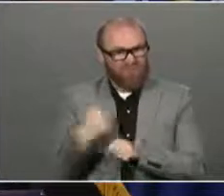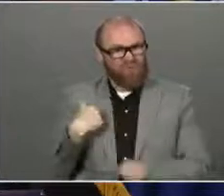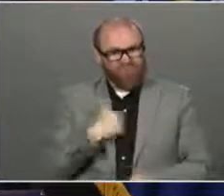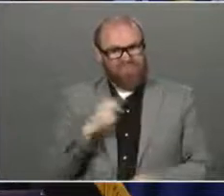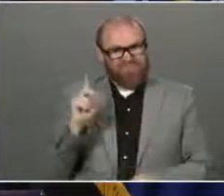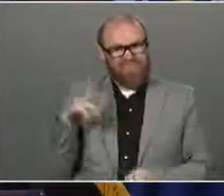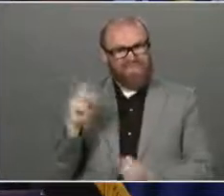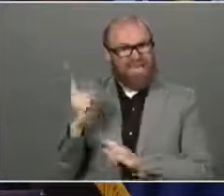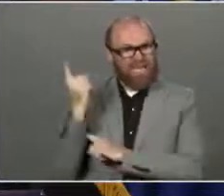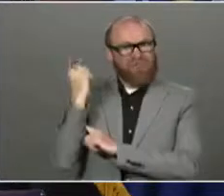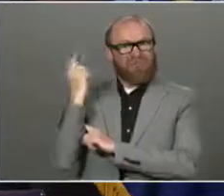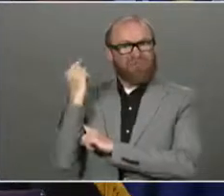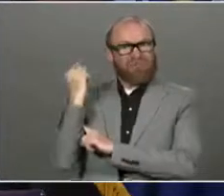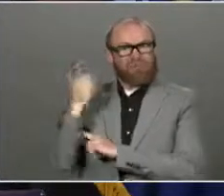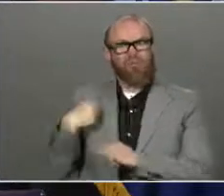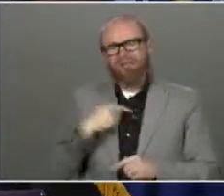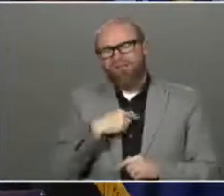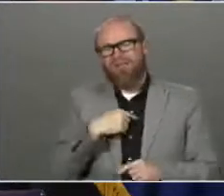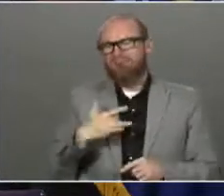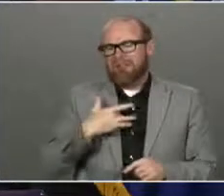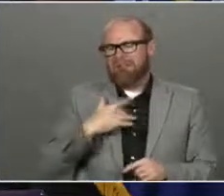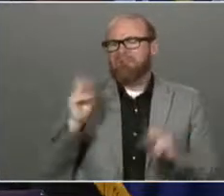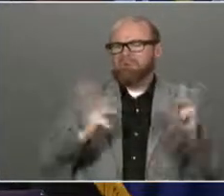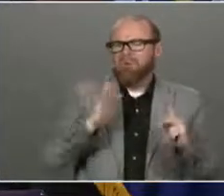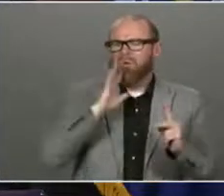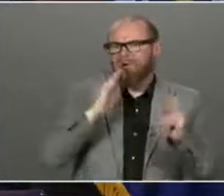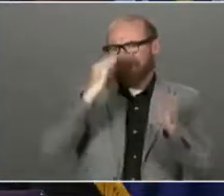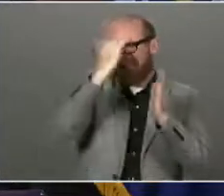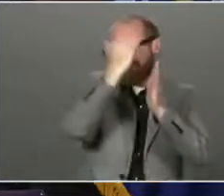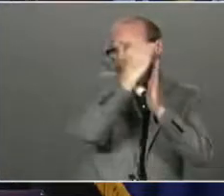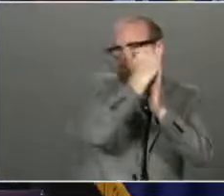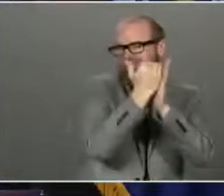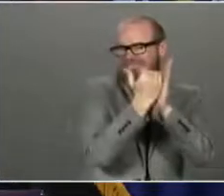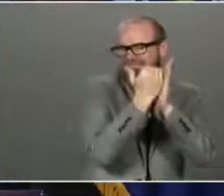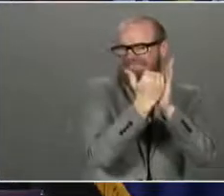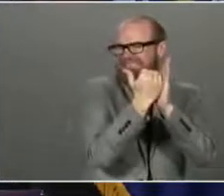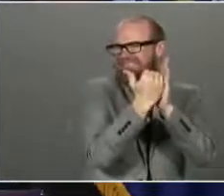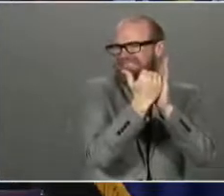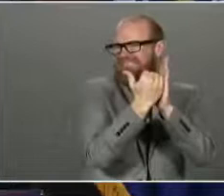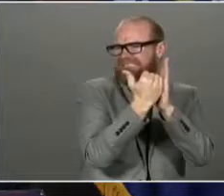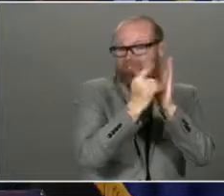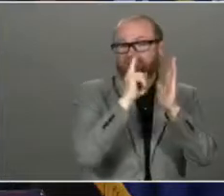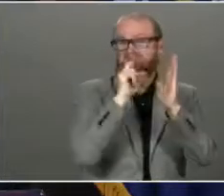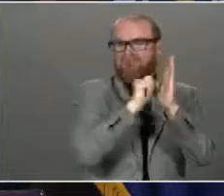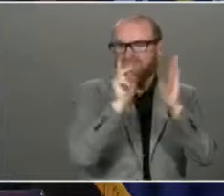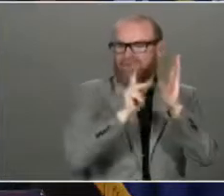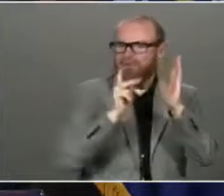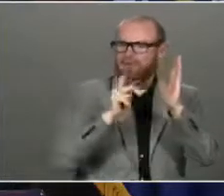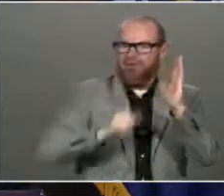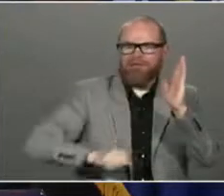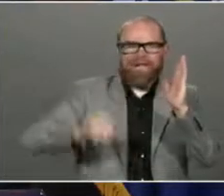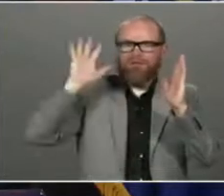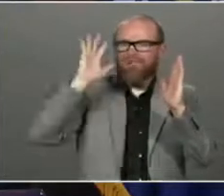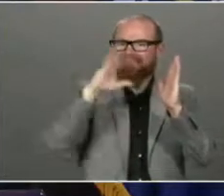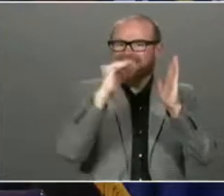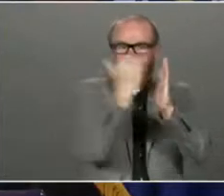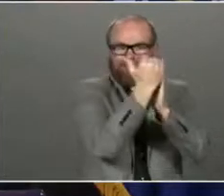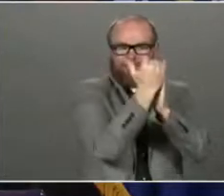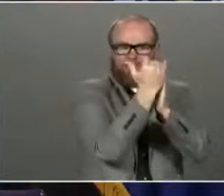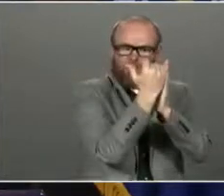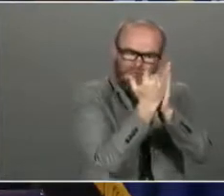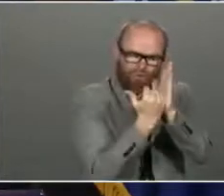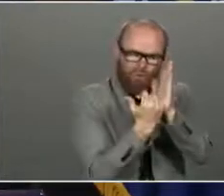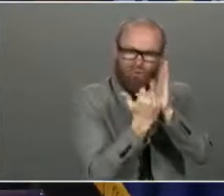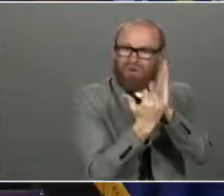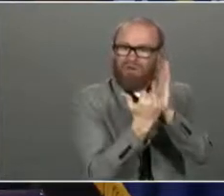surpassed and exceeded our highest expectations last year for what Utahns would be willing to do, and their ability to conserve.